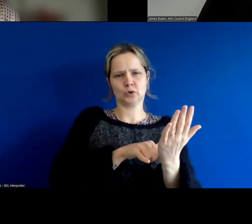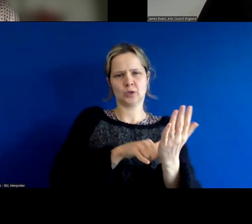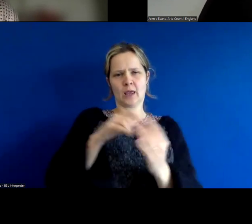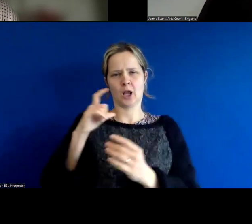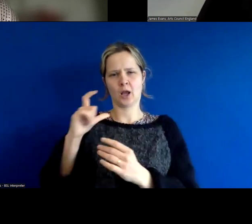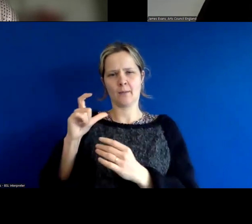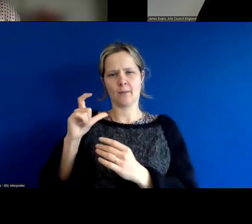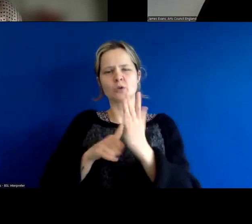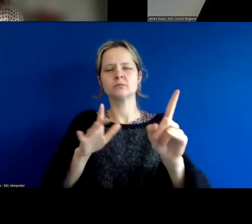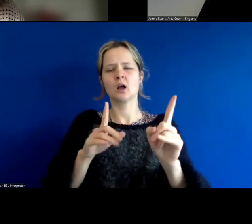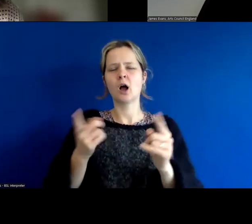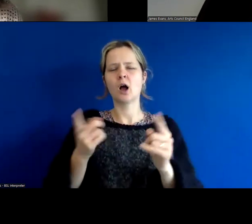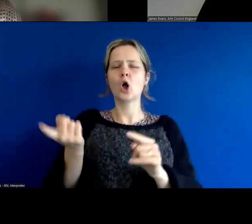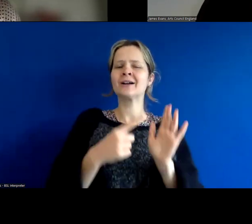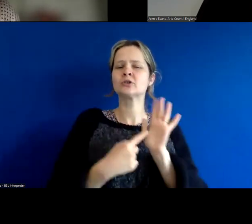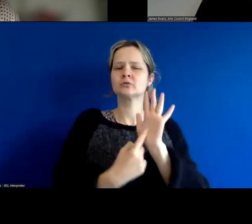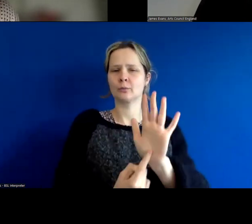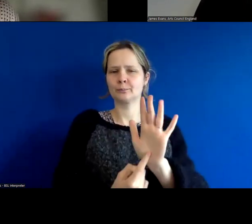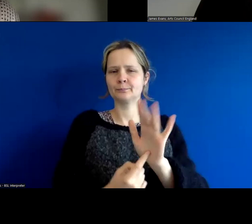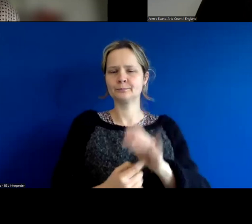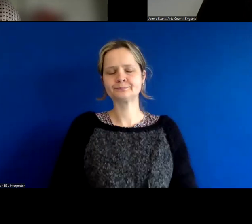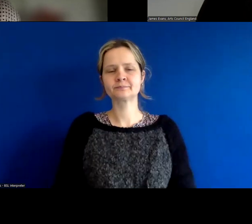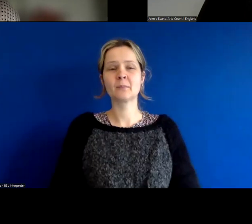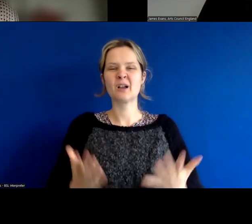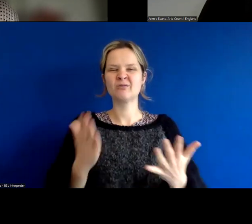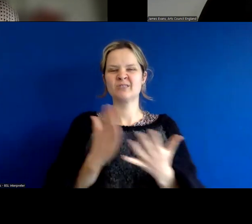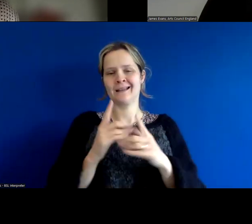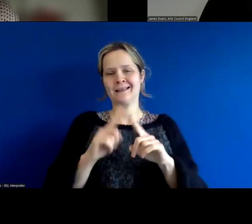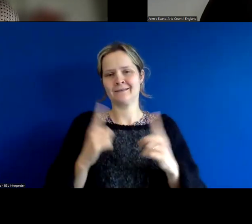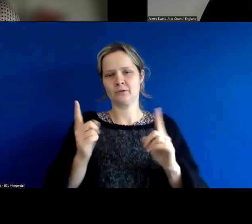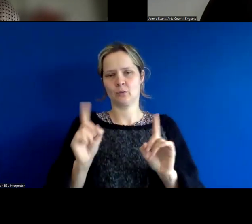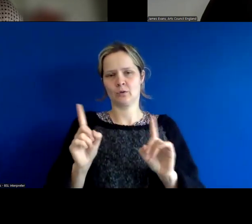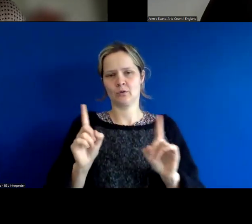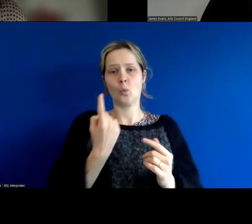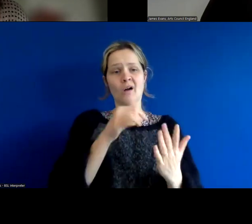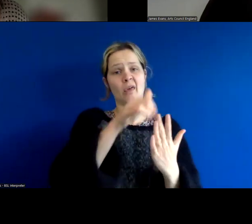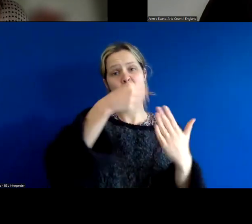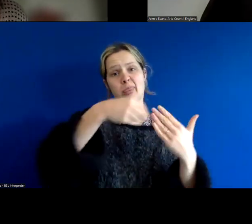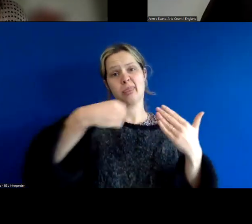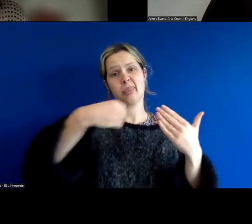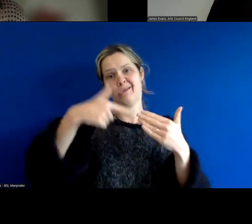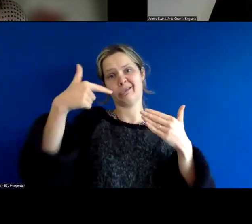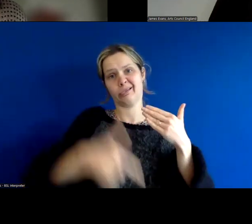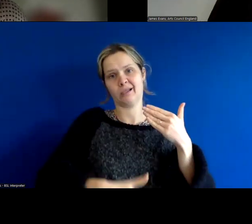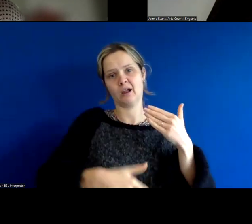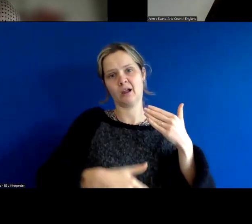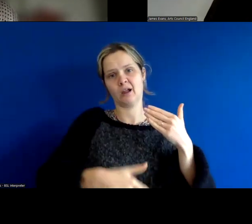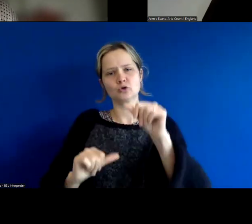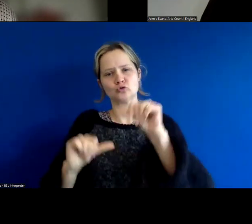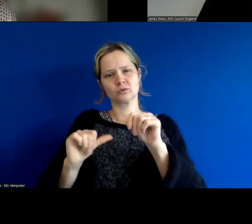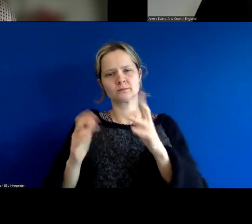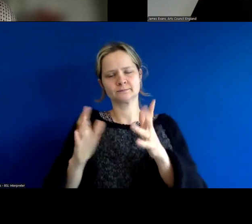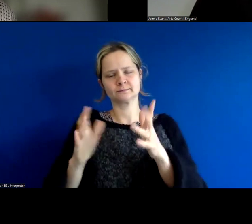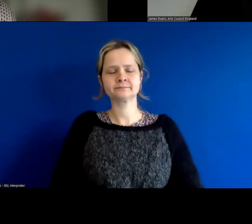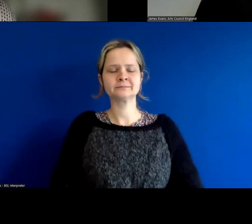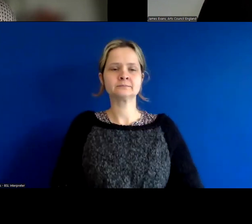I'll go back into the site quickly, but essentially the difference is one's a lot longer. So I will demo that. While I'm